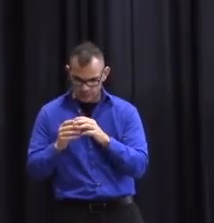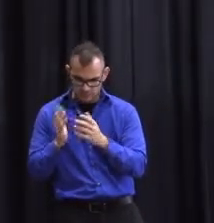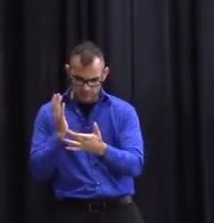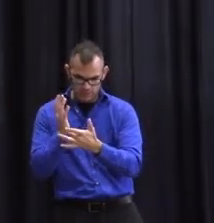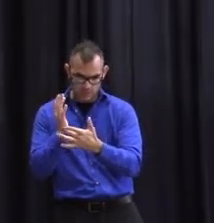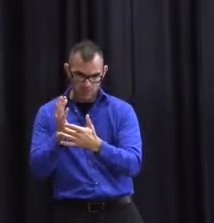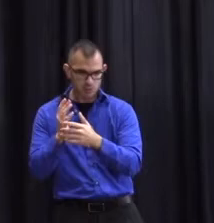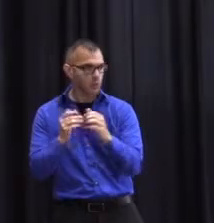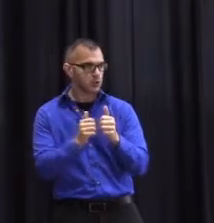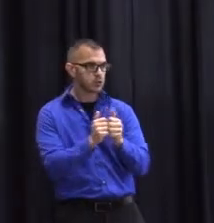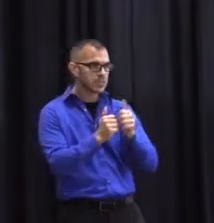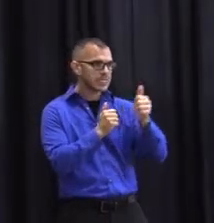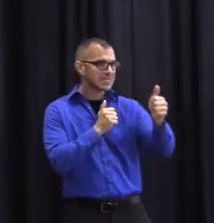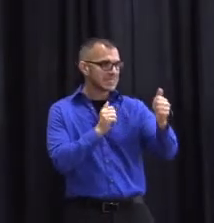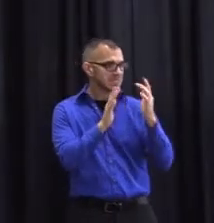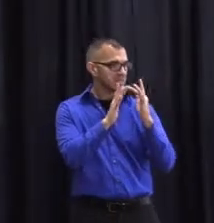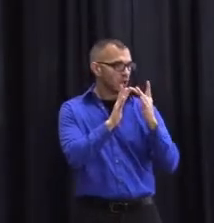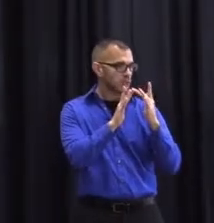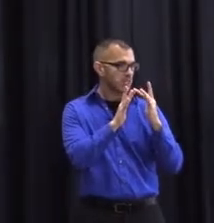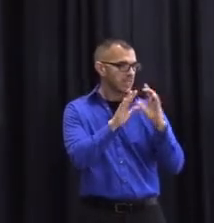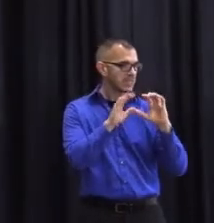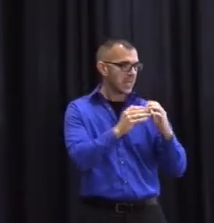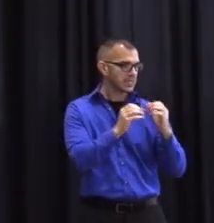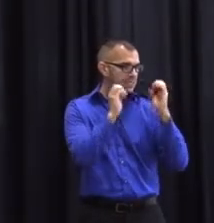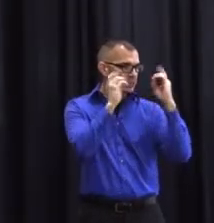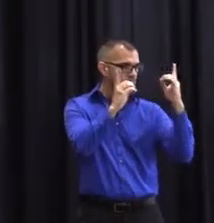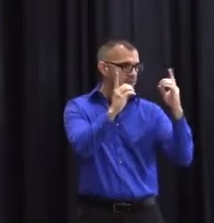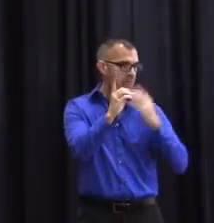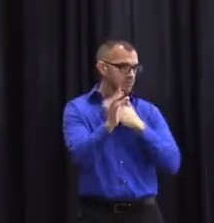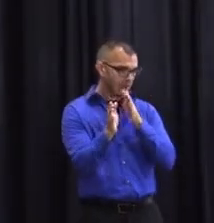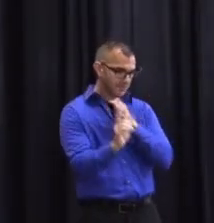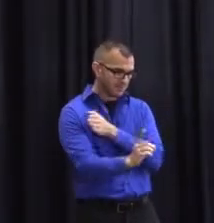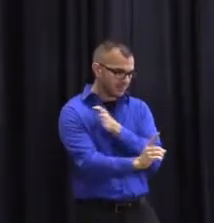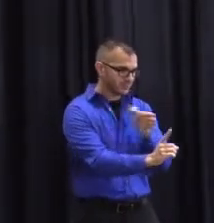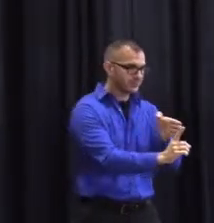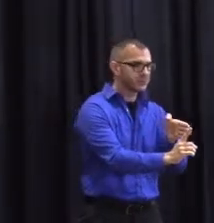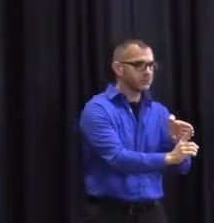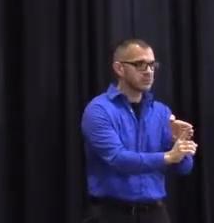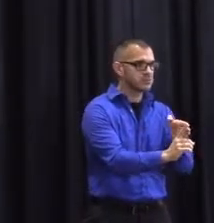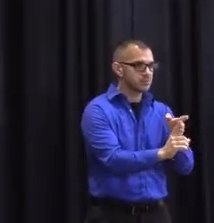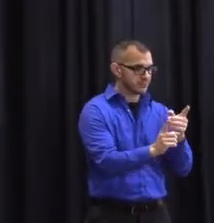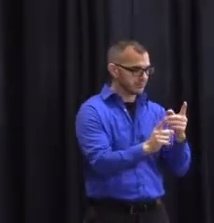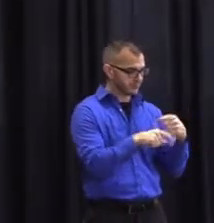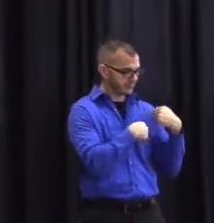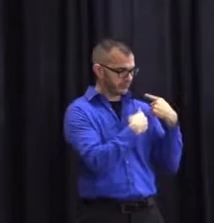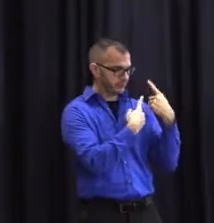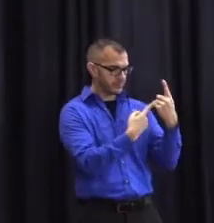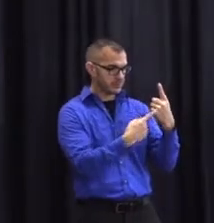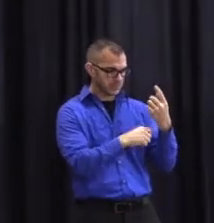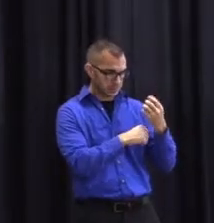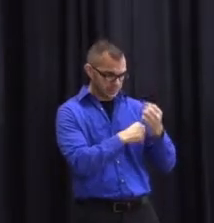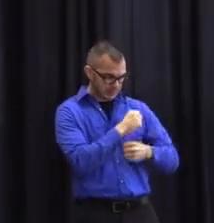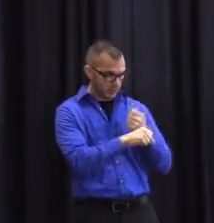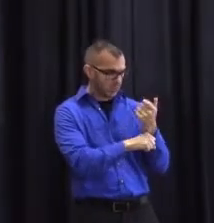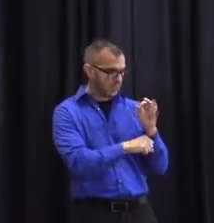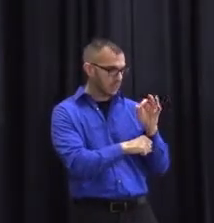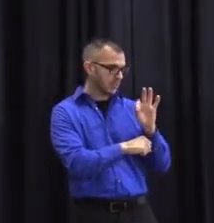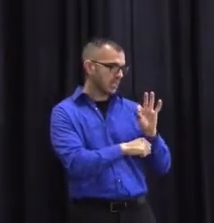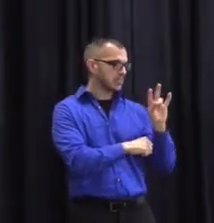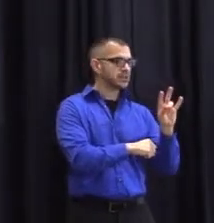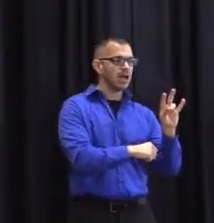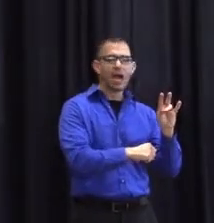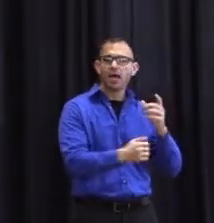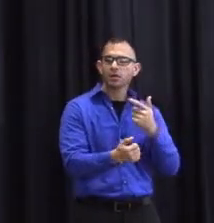to distance education. And it's been my focus since 1997 because I don't